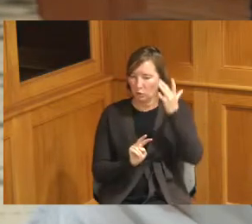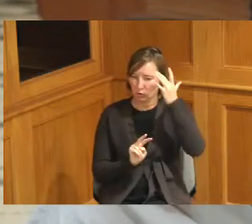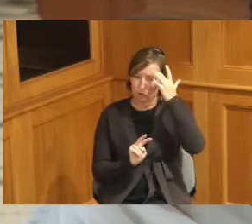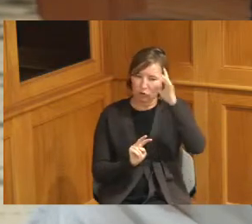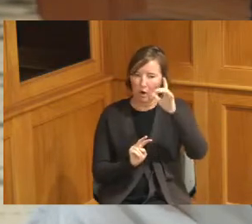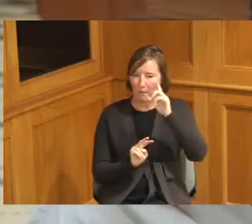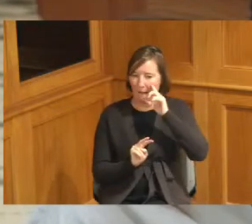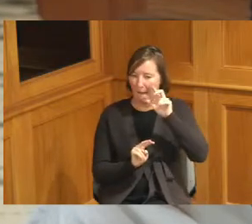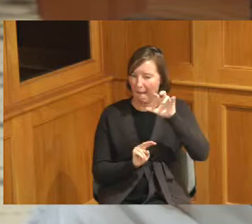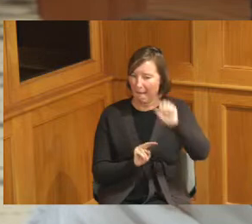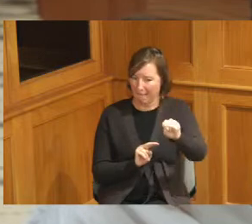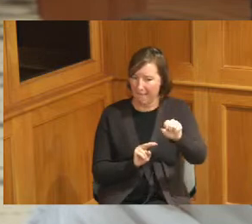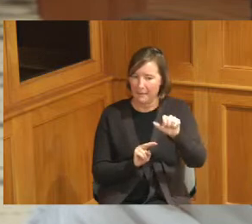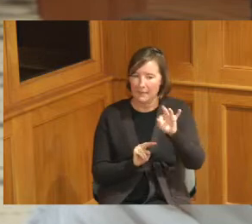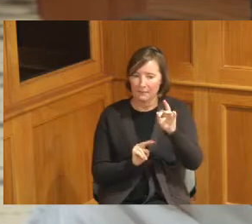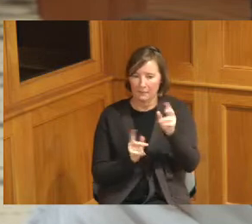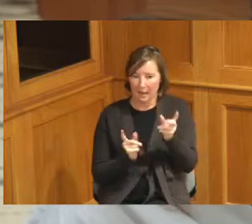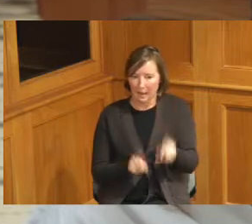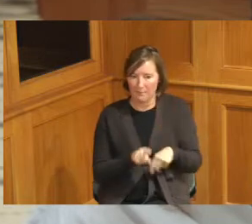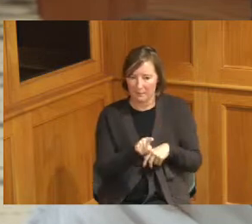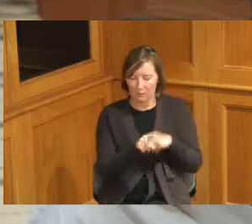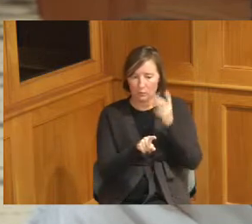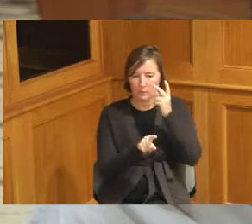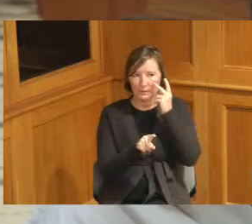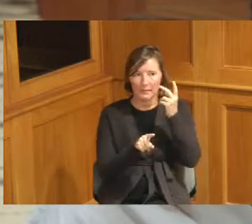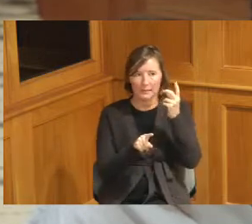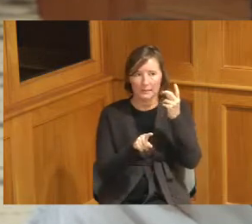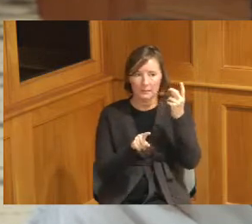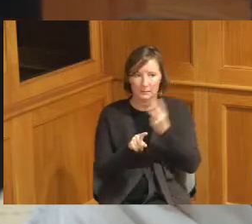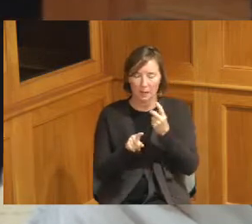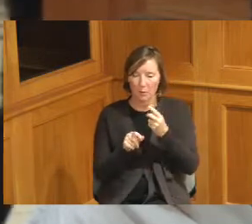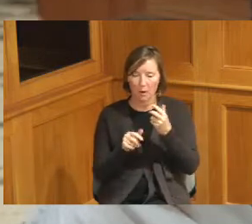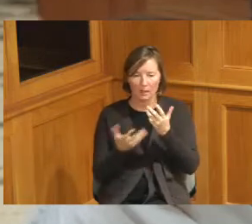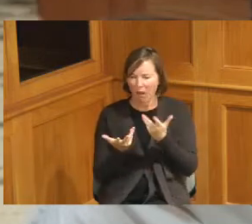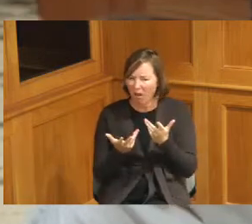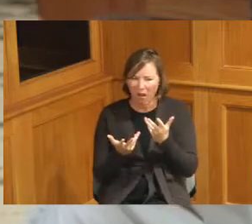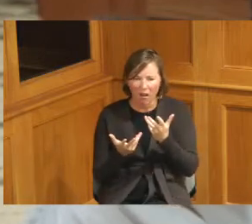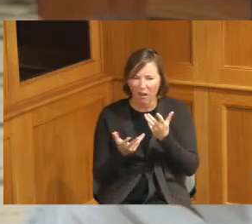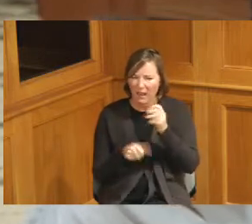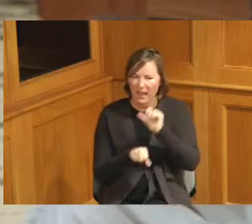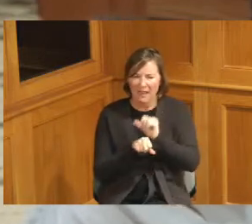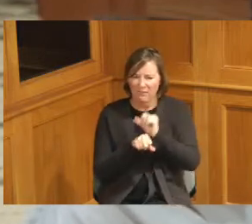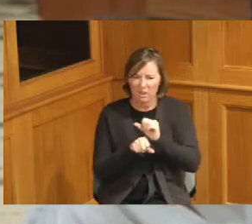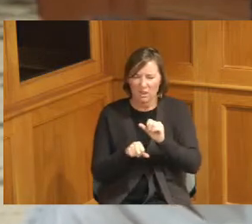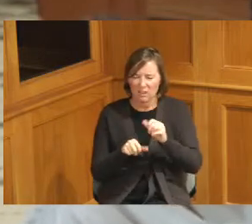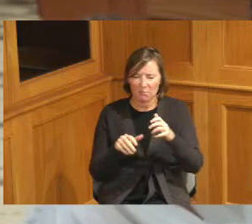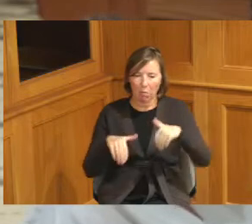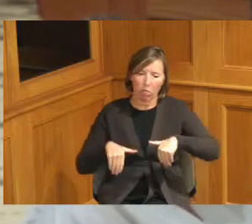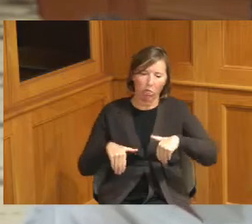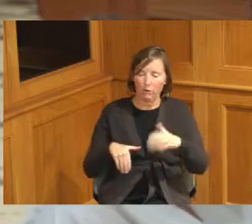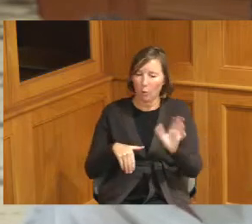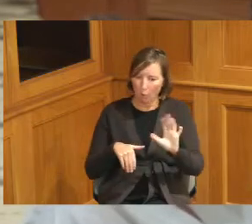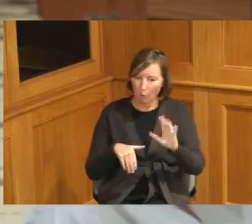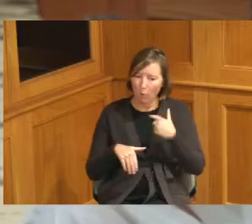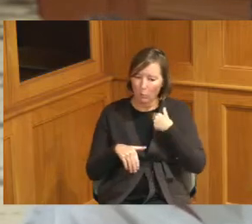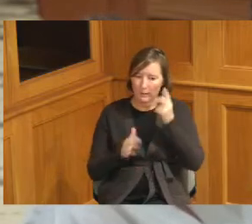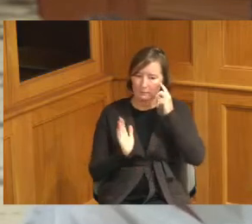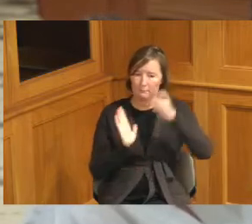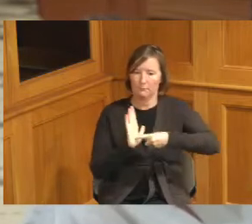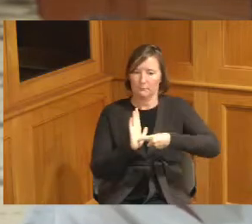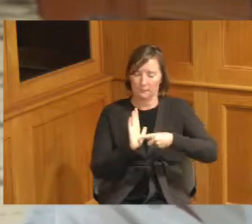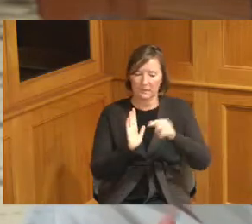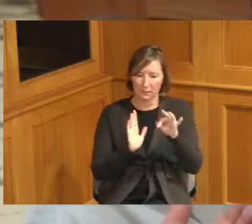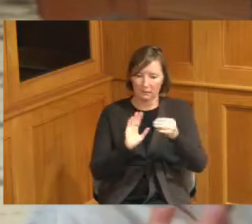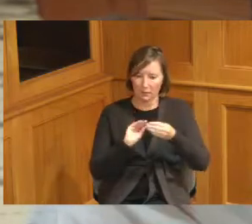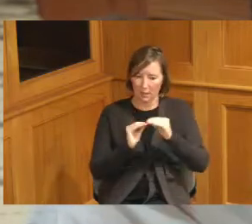can advise departments where we might see some efforts falling short, or you know, the numbers need to